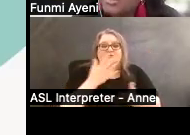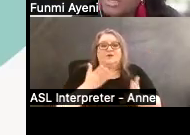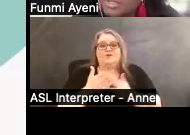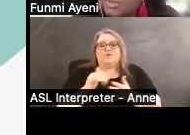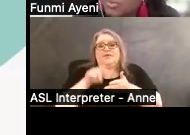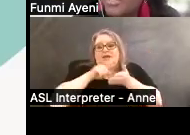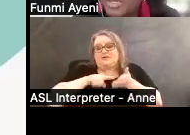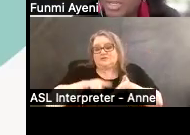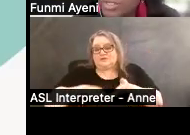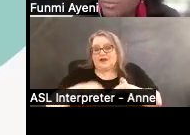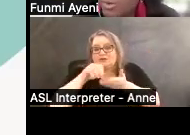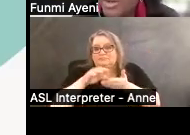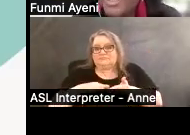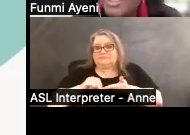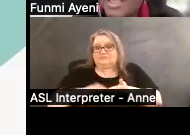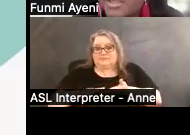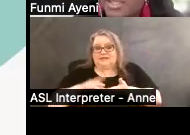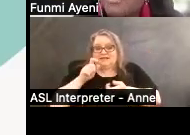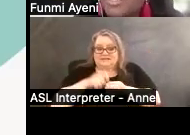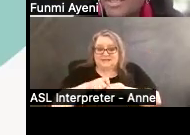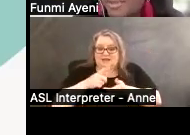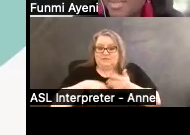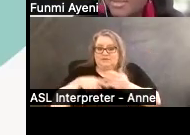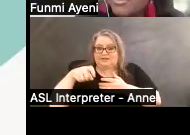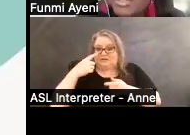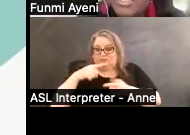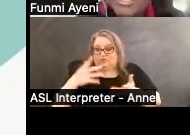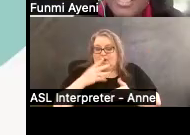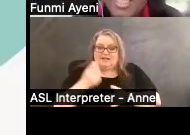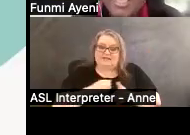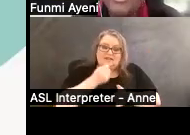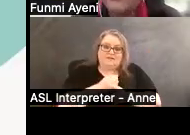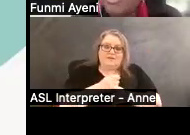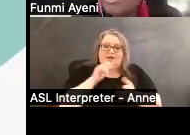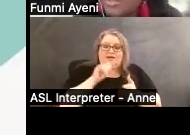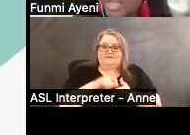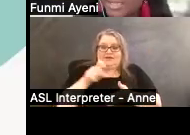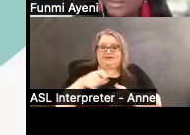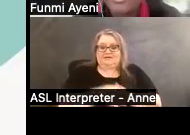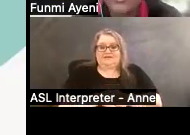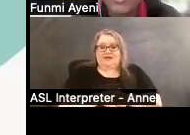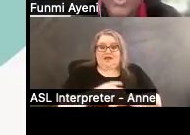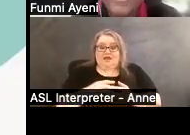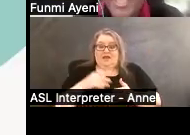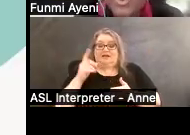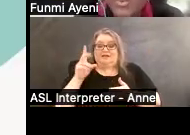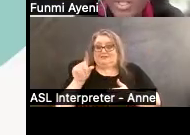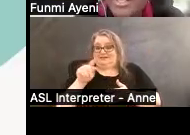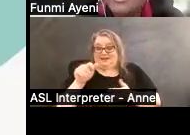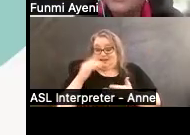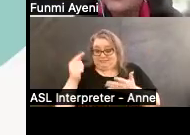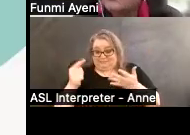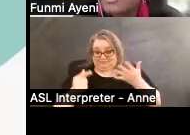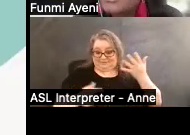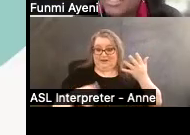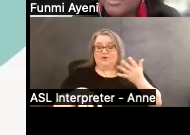that documented what the need was for and the immediate impact of the need. And through all of that data, what we found